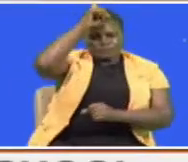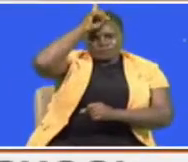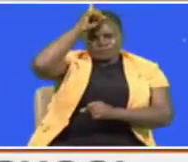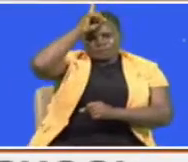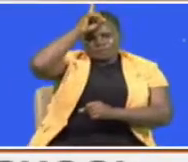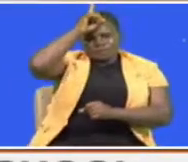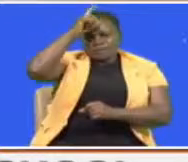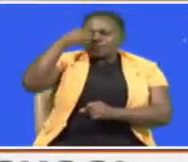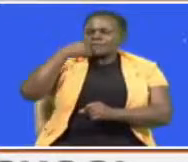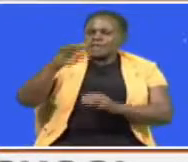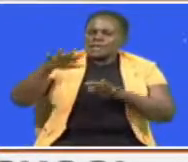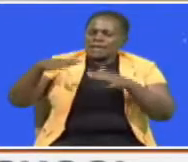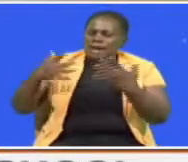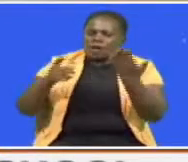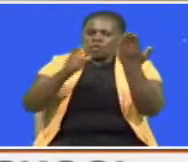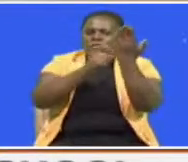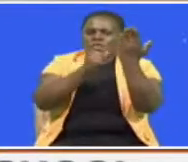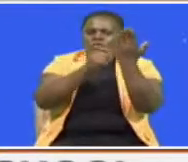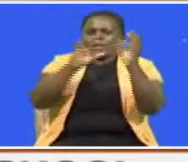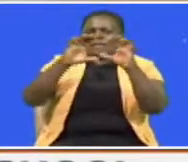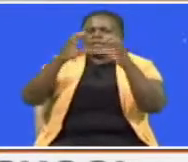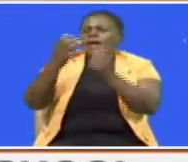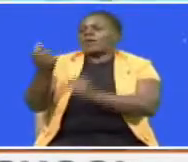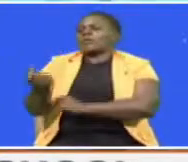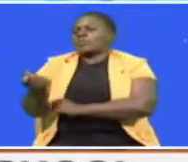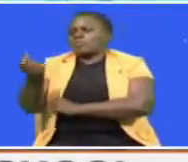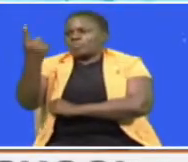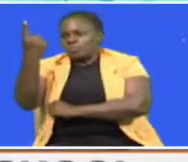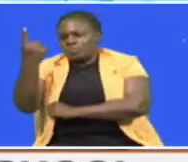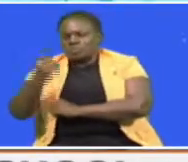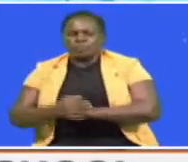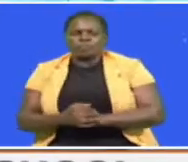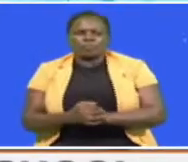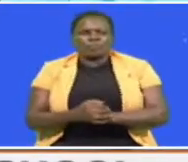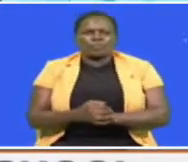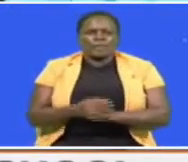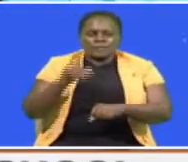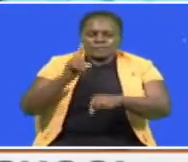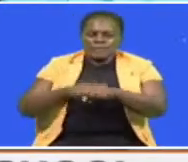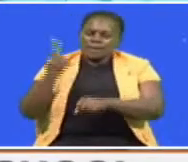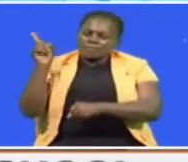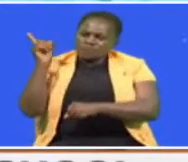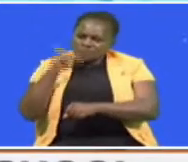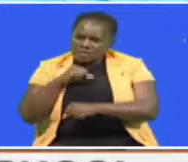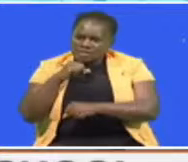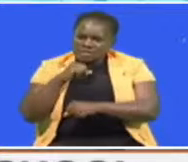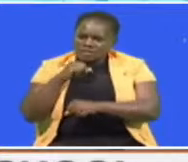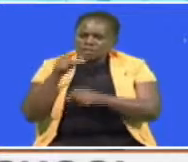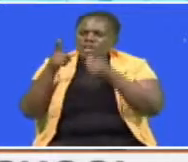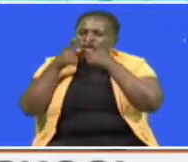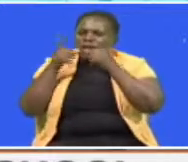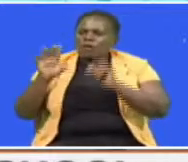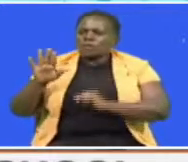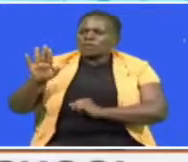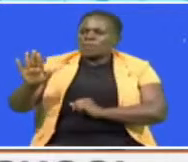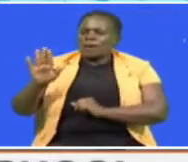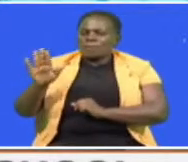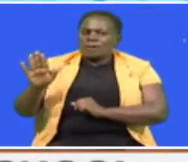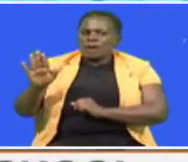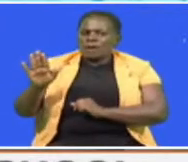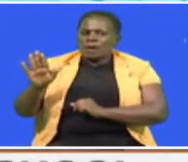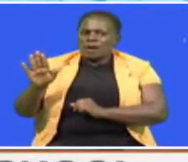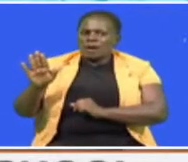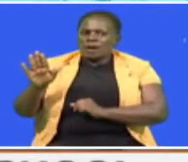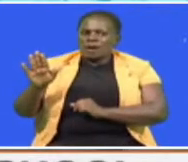He tells us how Swahili classes came about. Wale ambao walimaliza literacy class, so kutoka huko